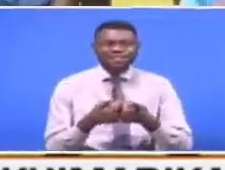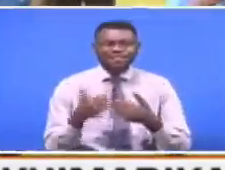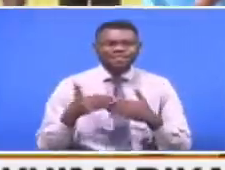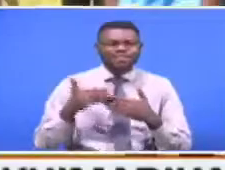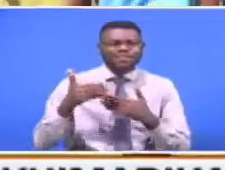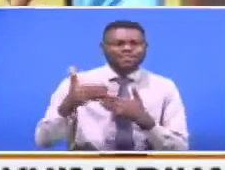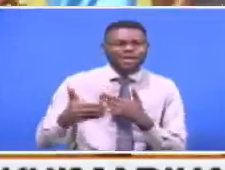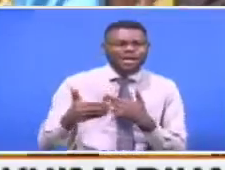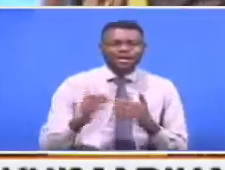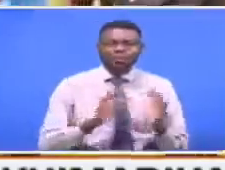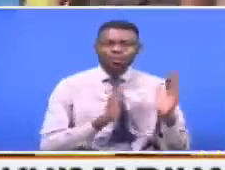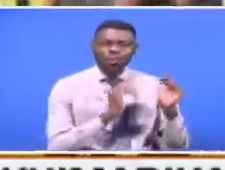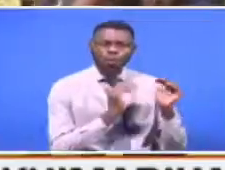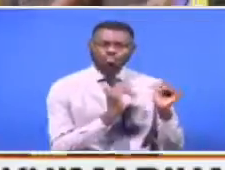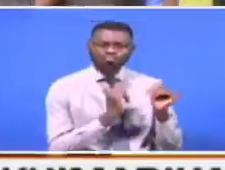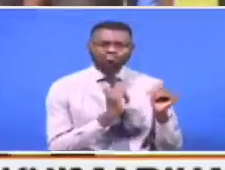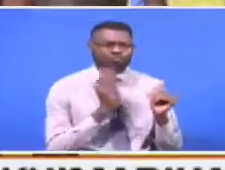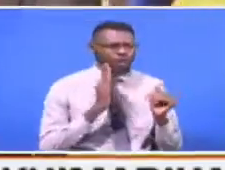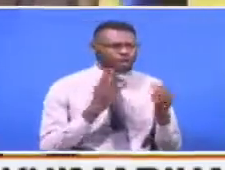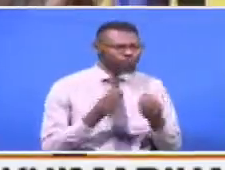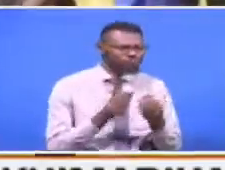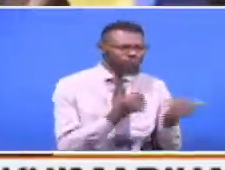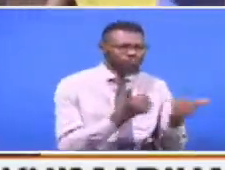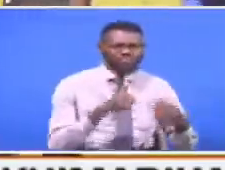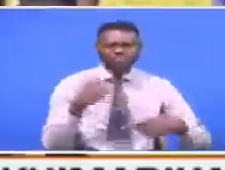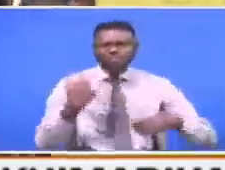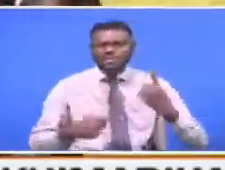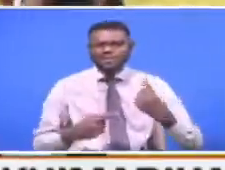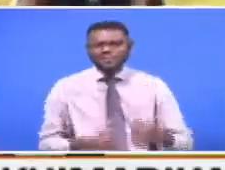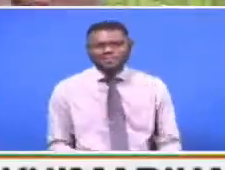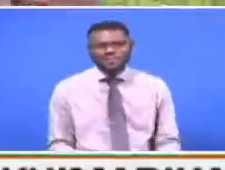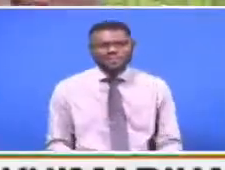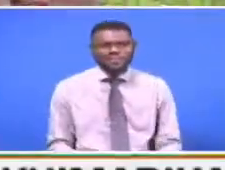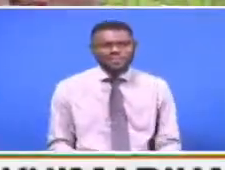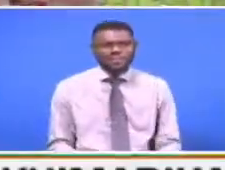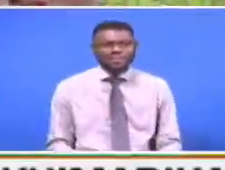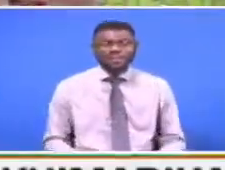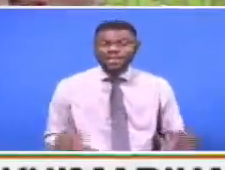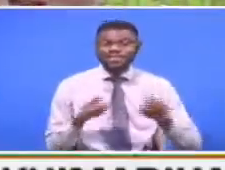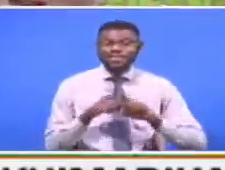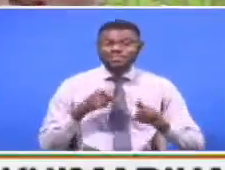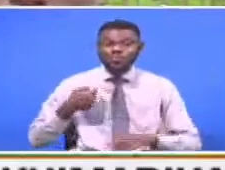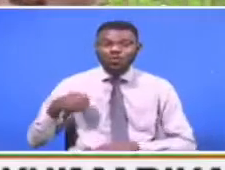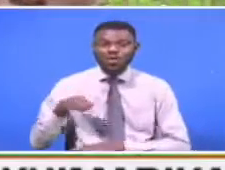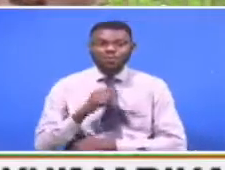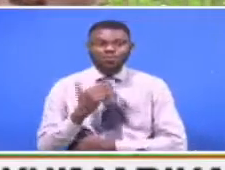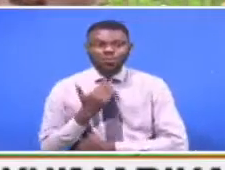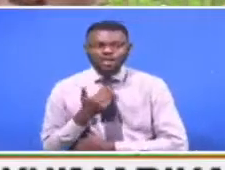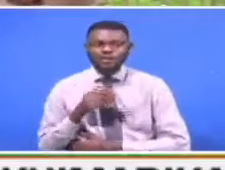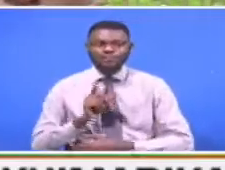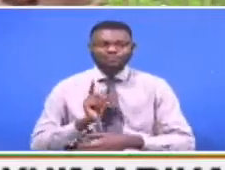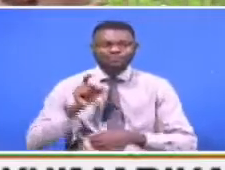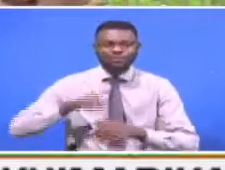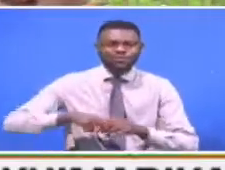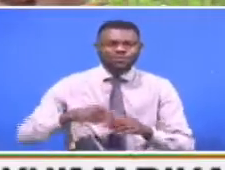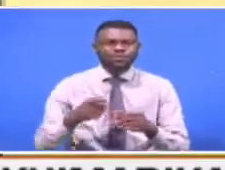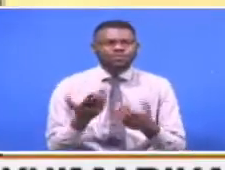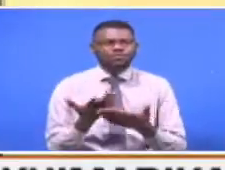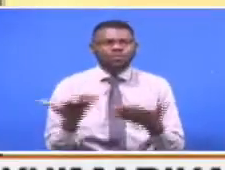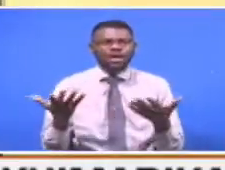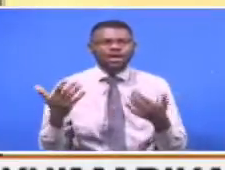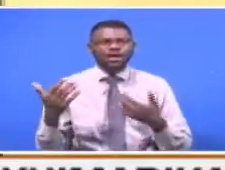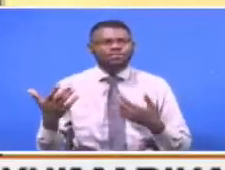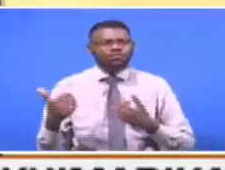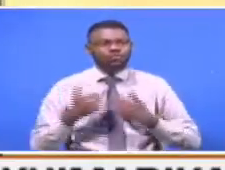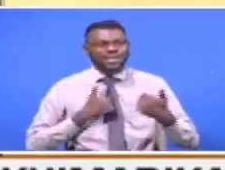Tuna matumaini tutaweza kufuzu ili tuende katika michuano ya kule Rwanda.